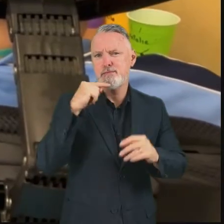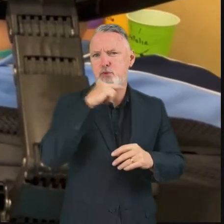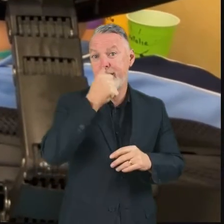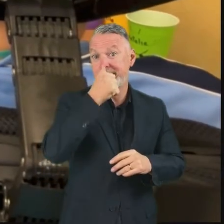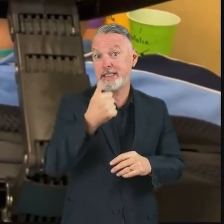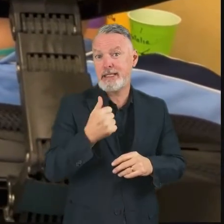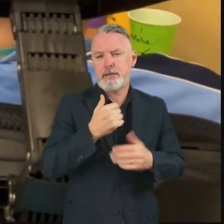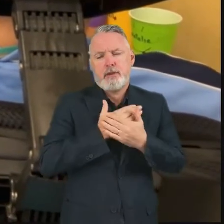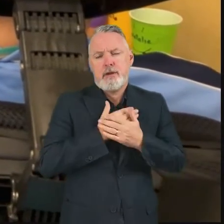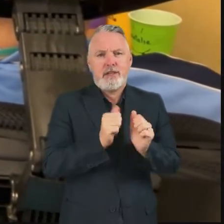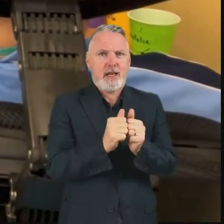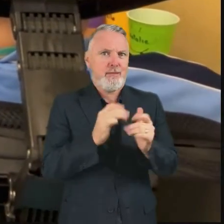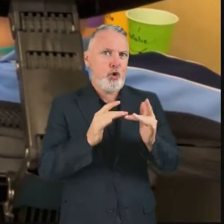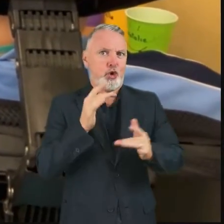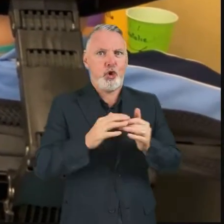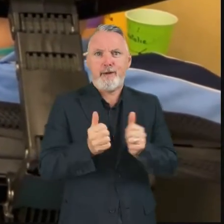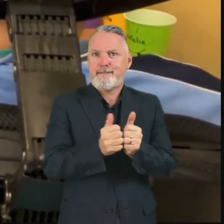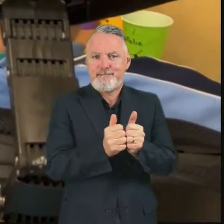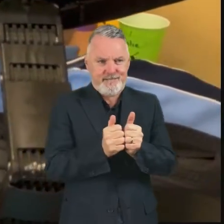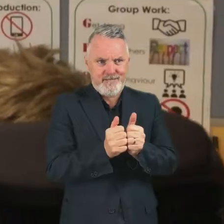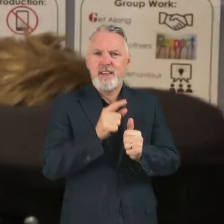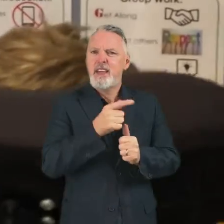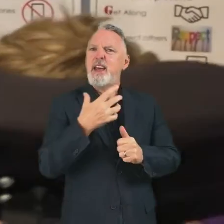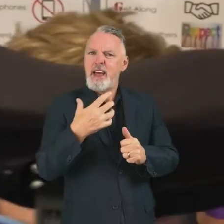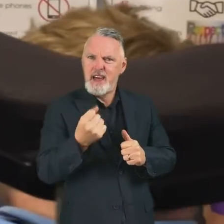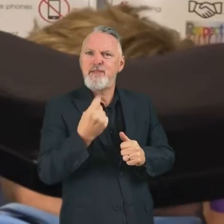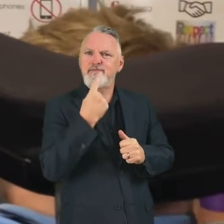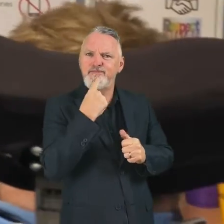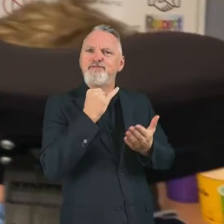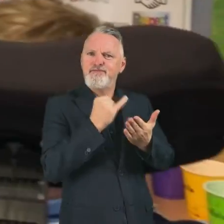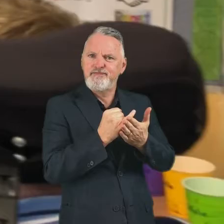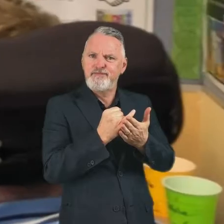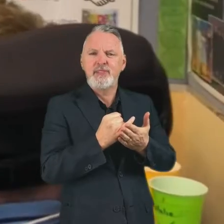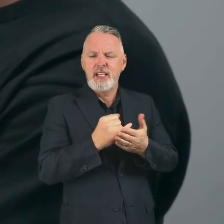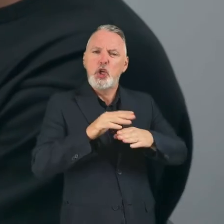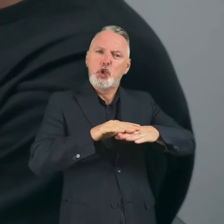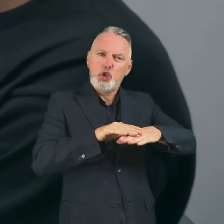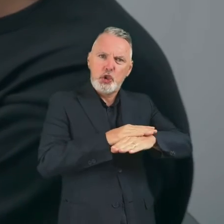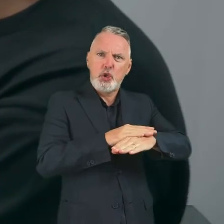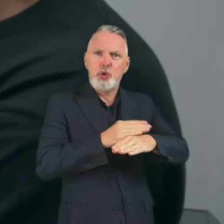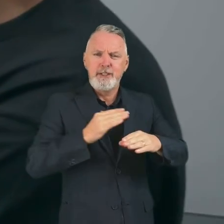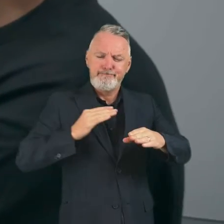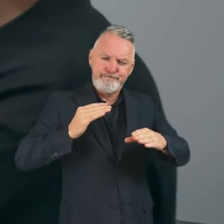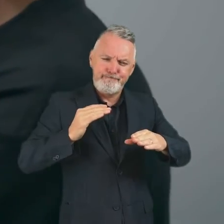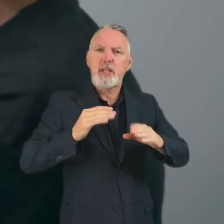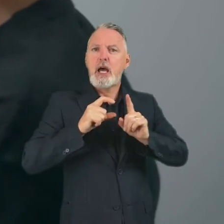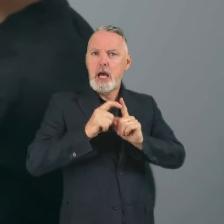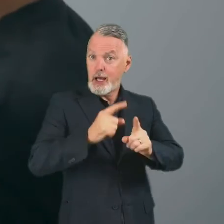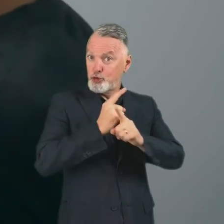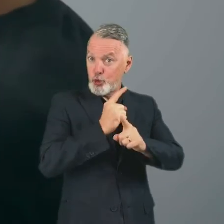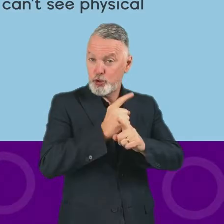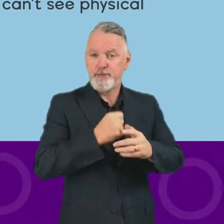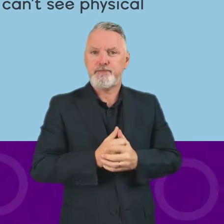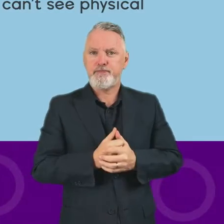loves playing games online with his friends. Ben has a condition that affects his speech, making it slower and more effortful to speak with his friends when on voice